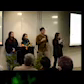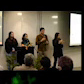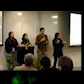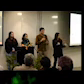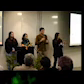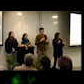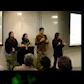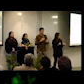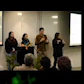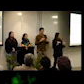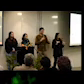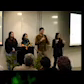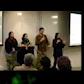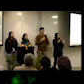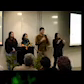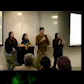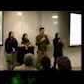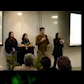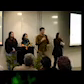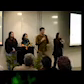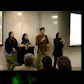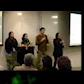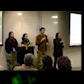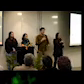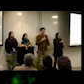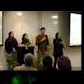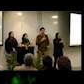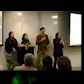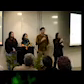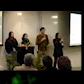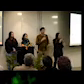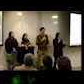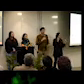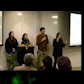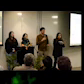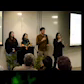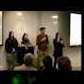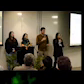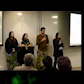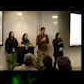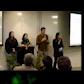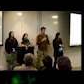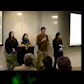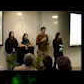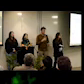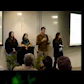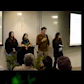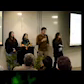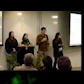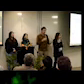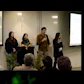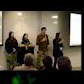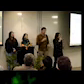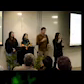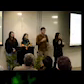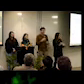optimal sleep without going too far over and making people anxious about their sleep as well. So we hear a lot about you have